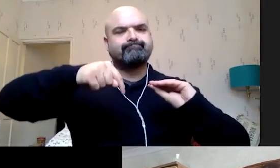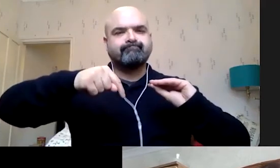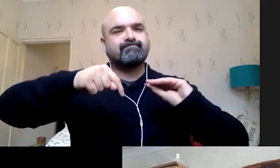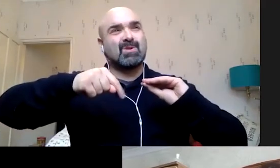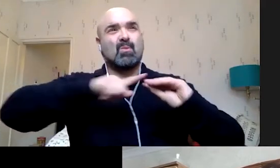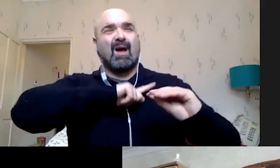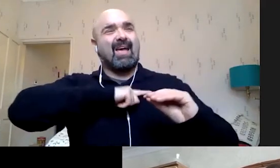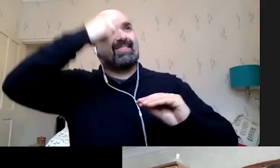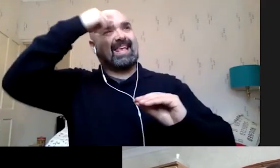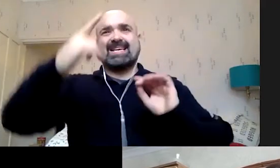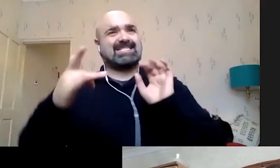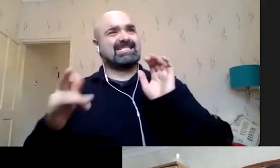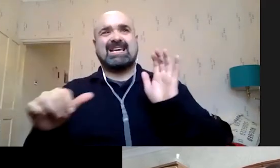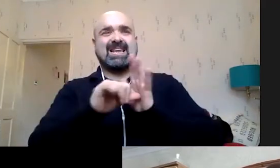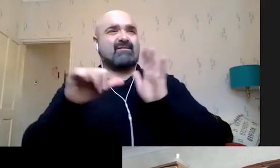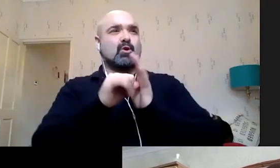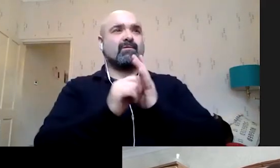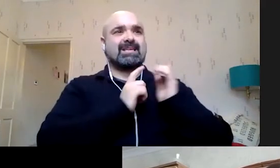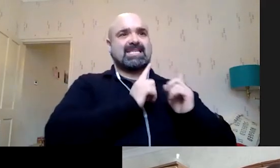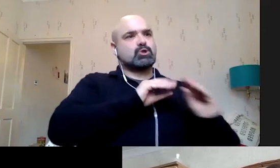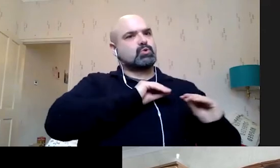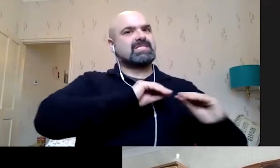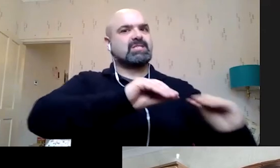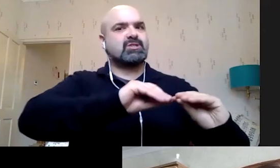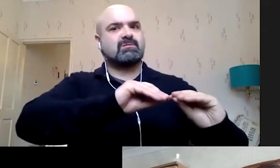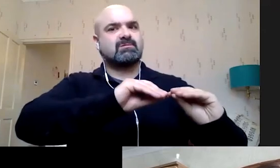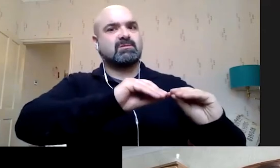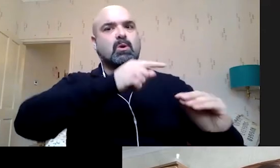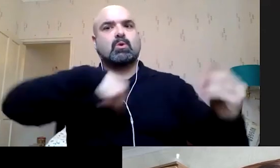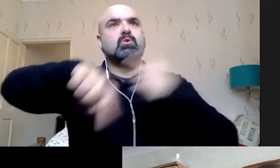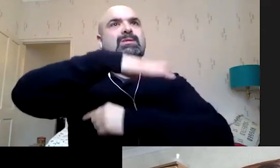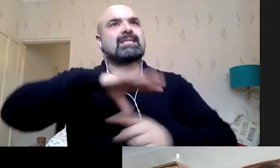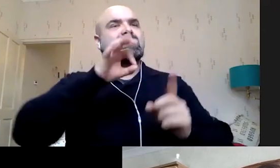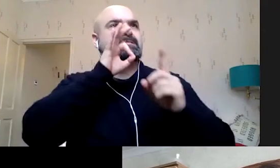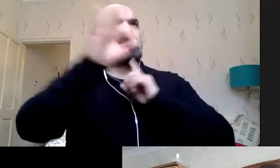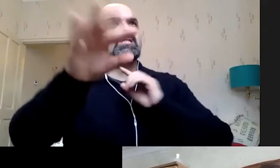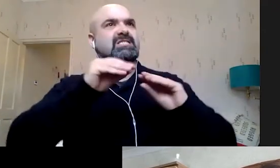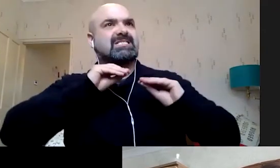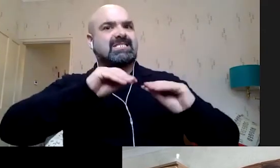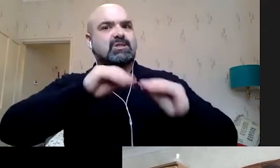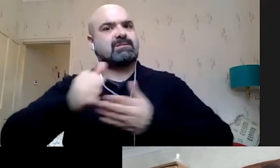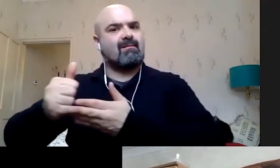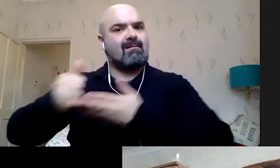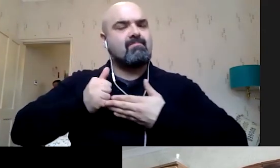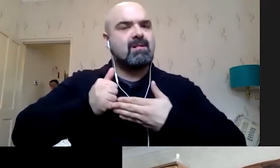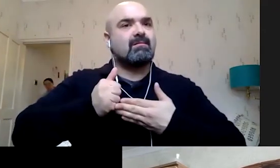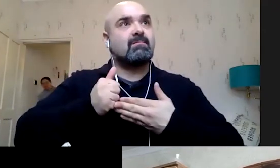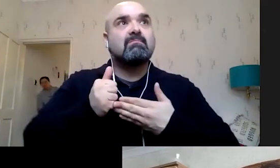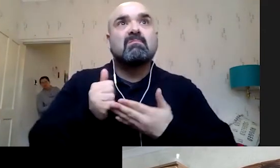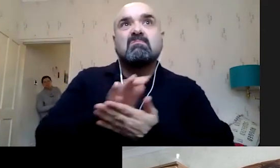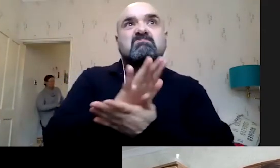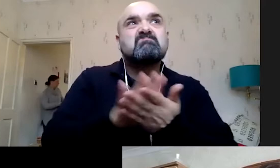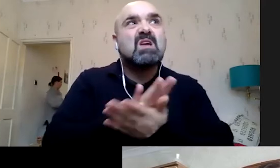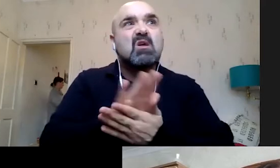to teach. And I do think we need, you know, specialist teachers to help. That's not to say, as I say,